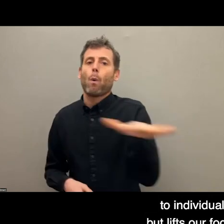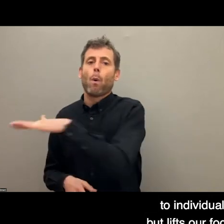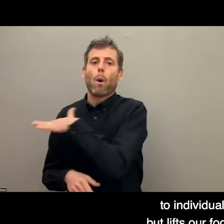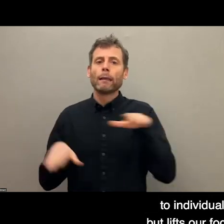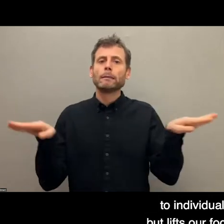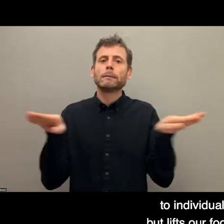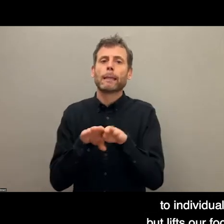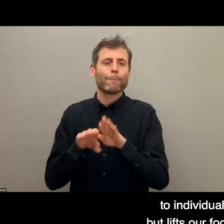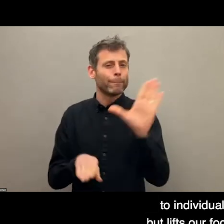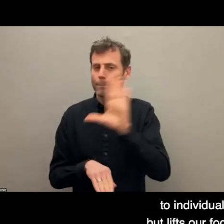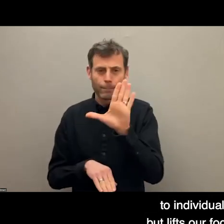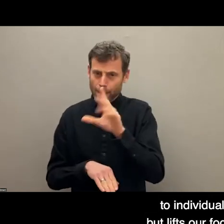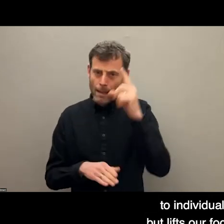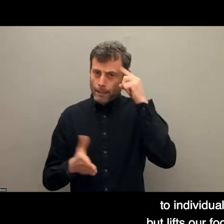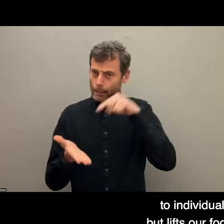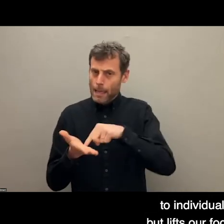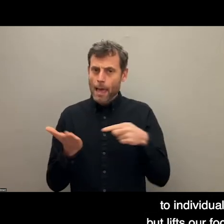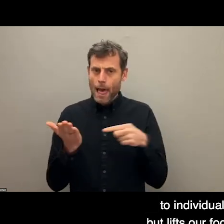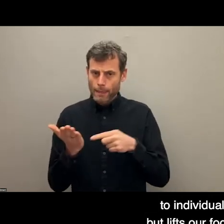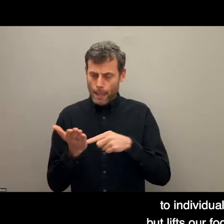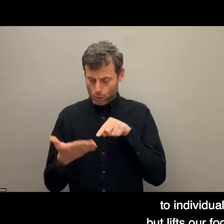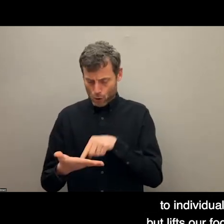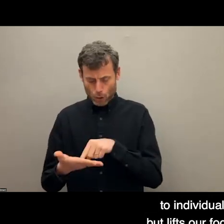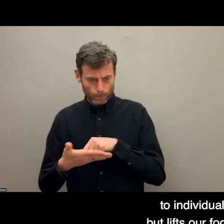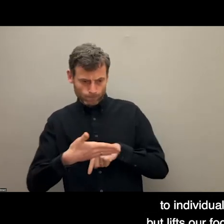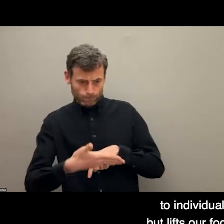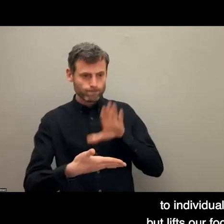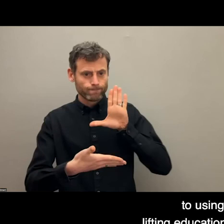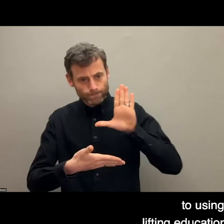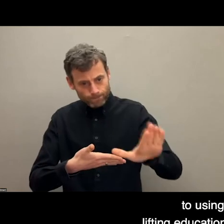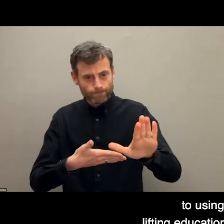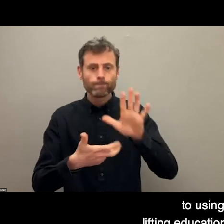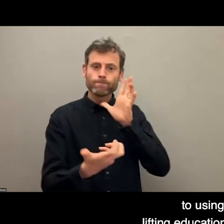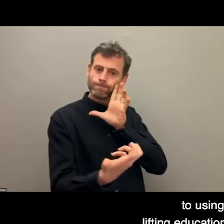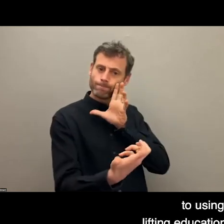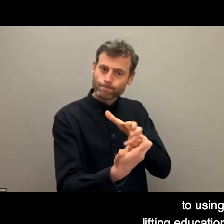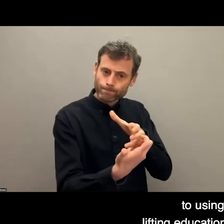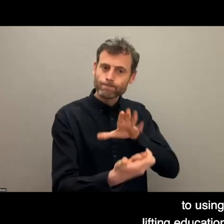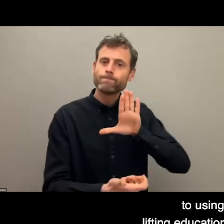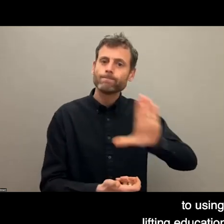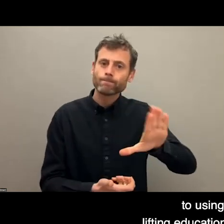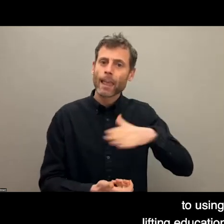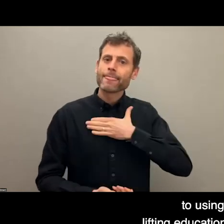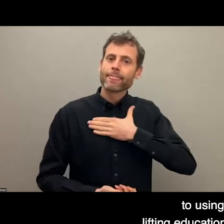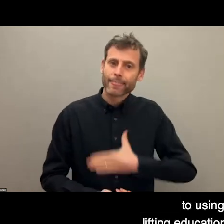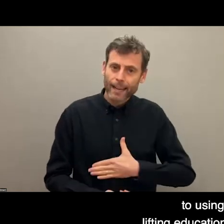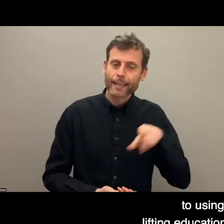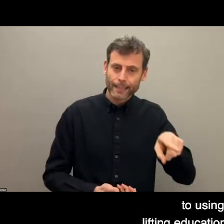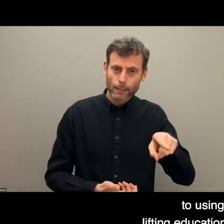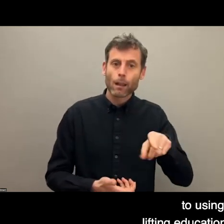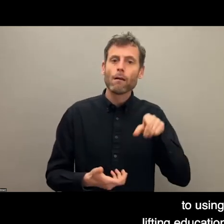but lifts our focus to a more system-based focus, to using technology